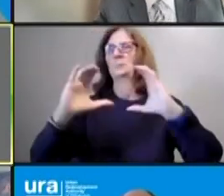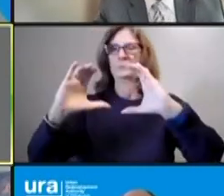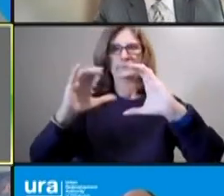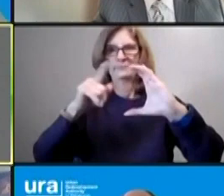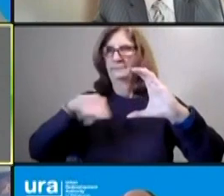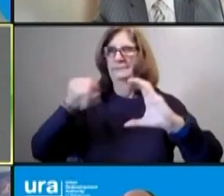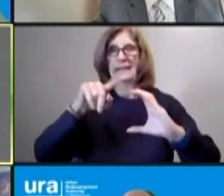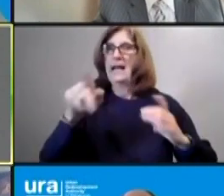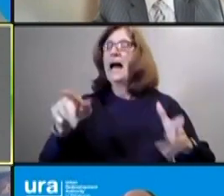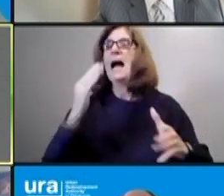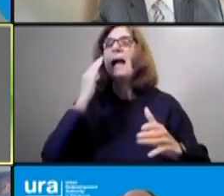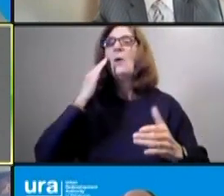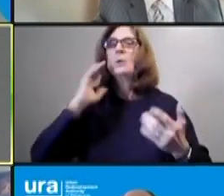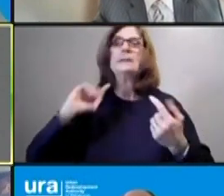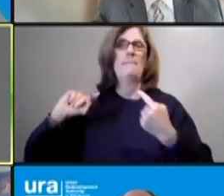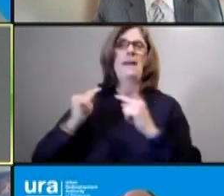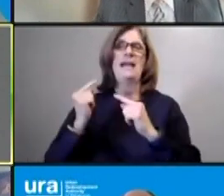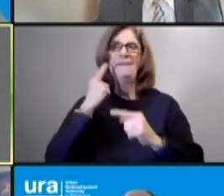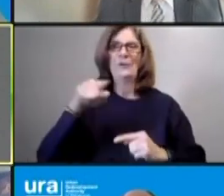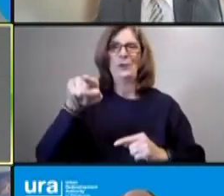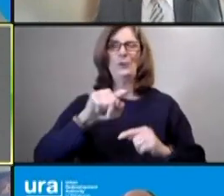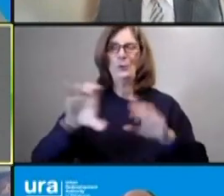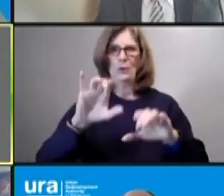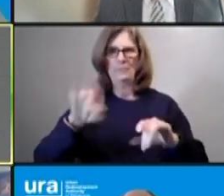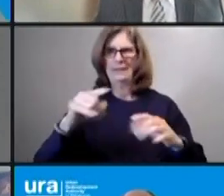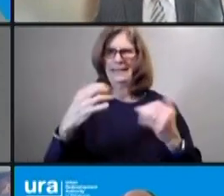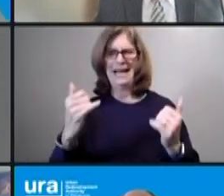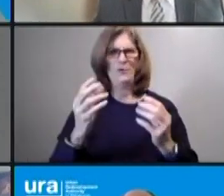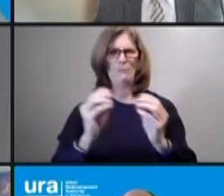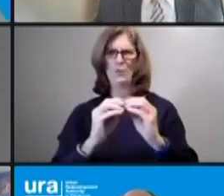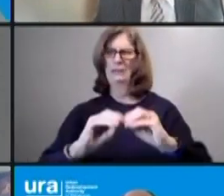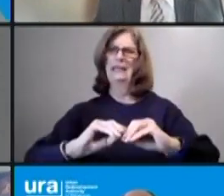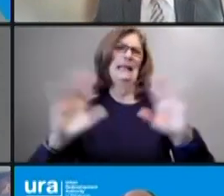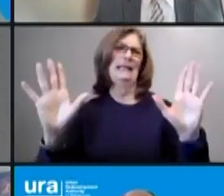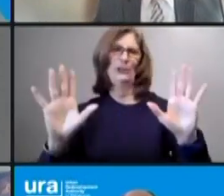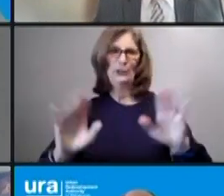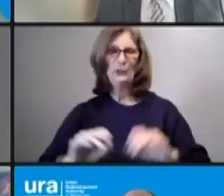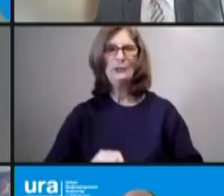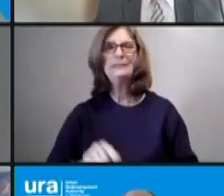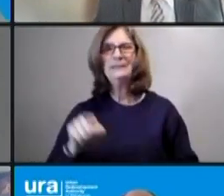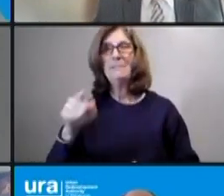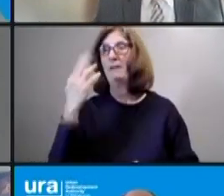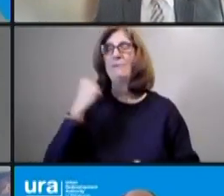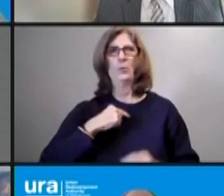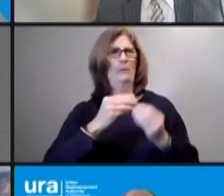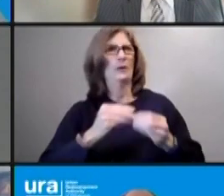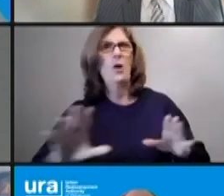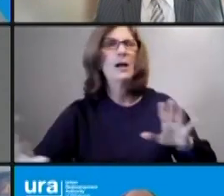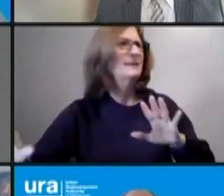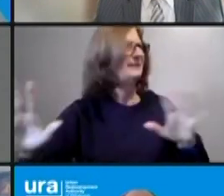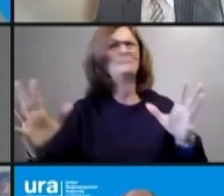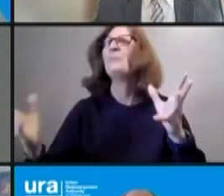but appreciated it. I think it makes it a lot easier. Yeah, they were a little tough.